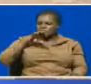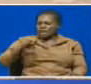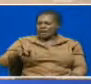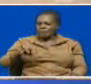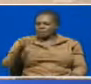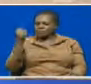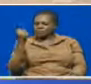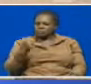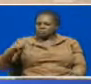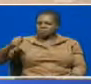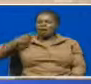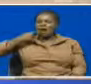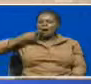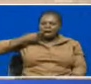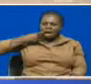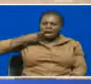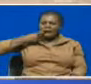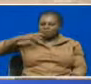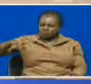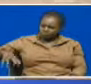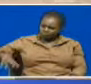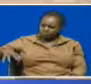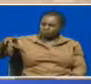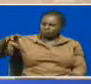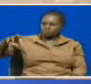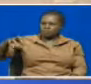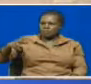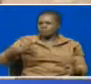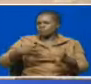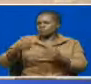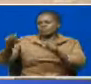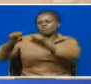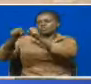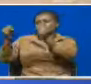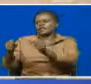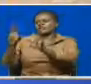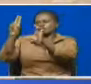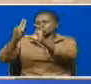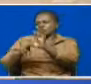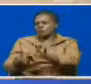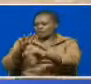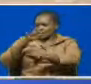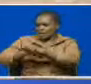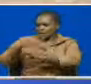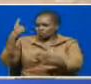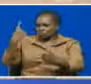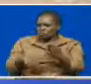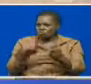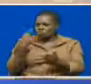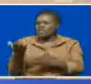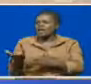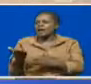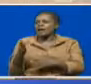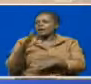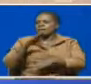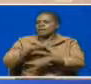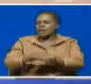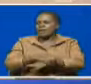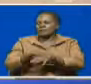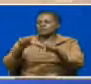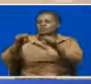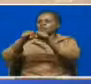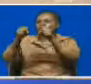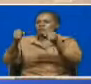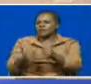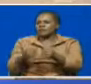habits, addictions and all that, and they'll go to the wider society. Whom do they find? They'll find the very